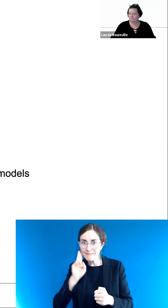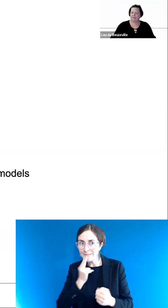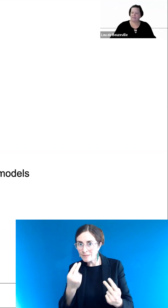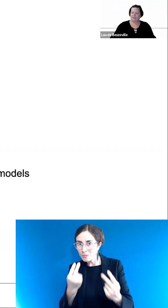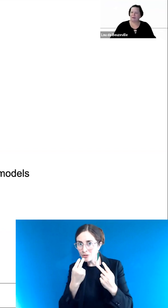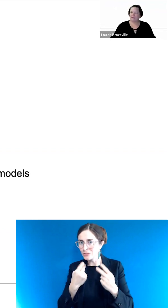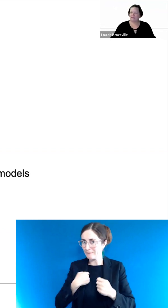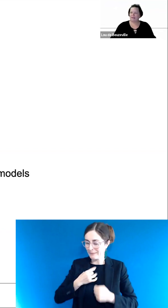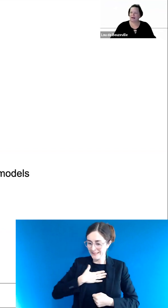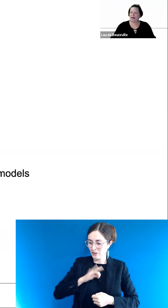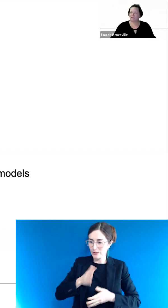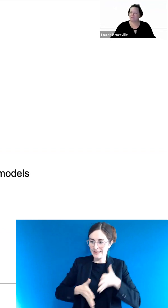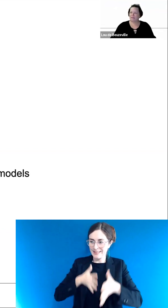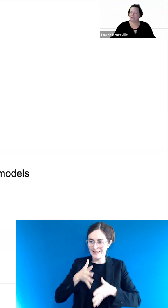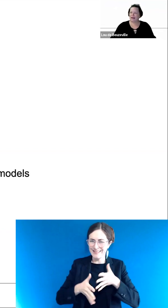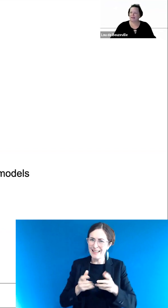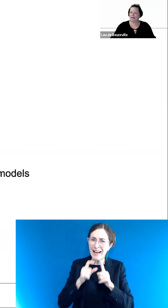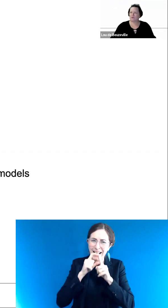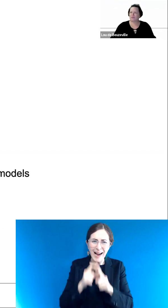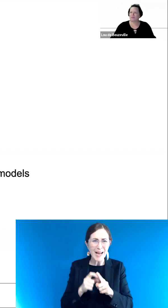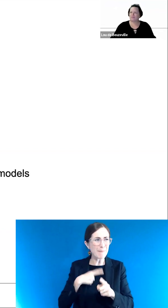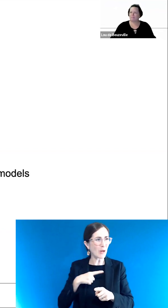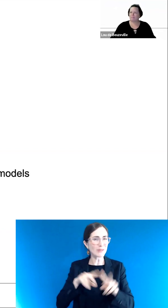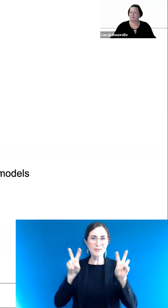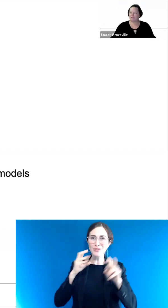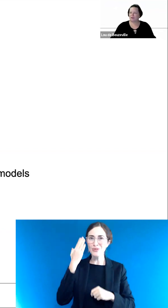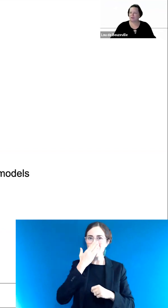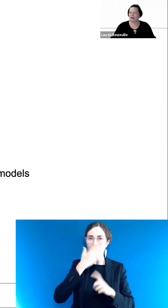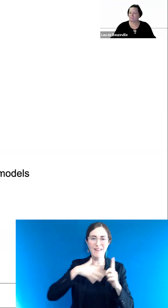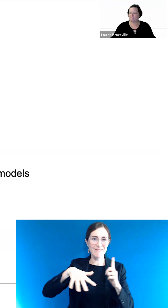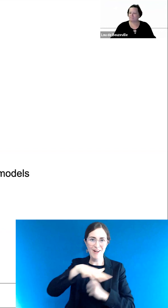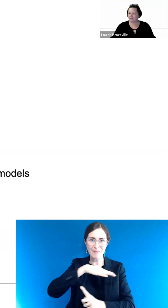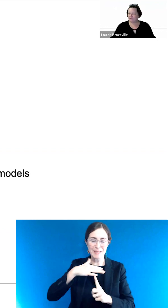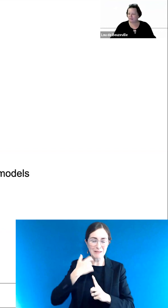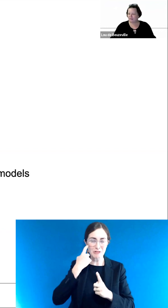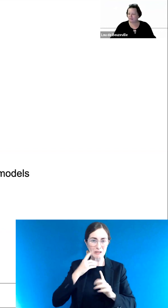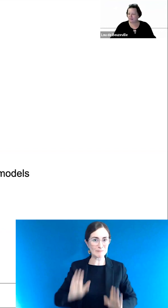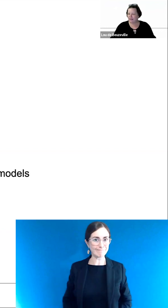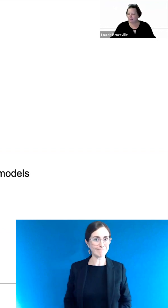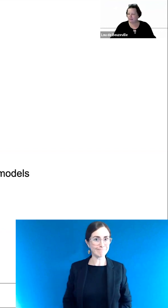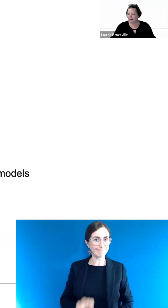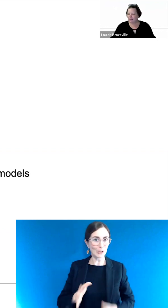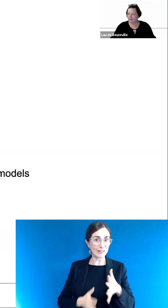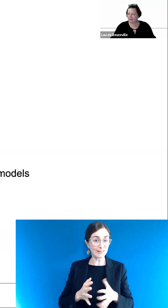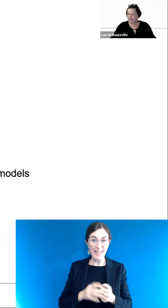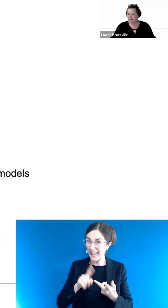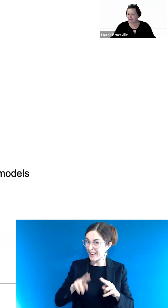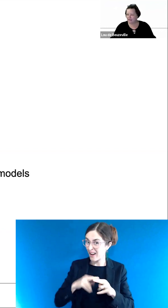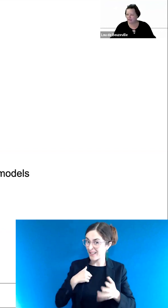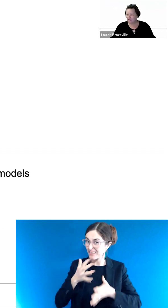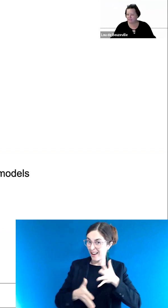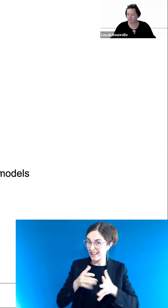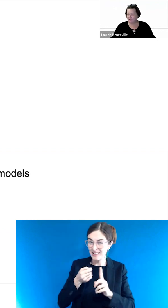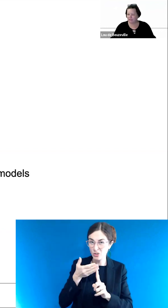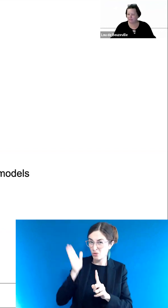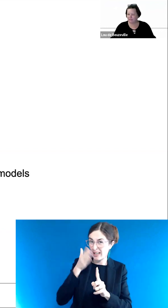sign, but it is hard when I'm in like the school environment. So yeah, if I start signing